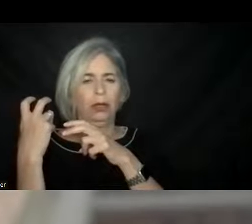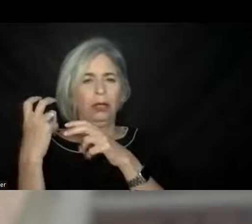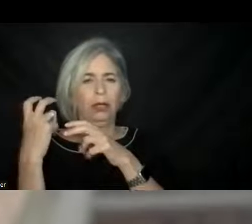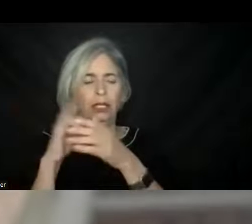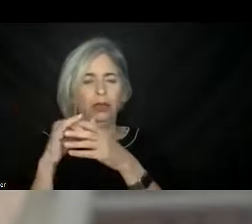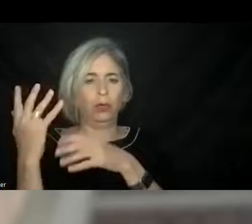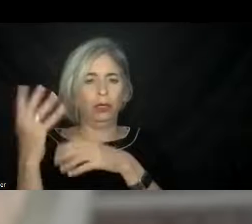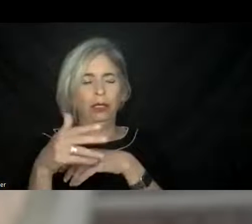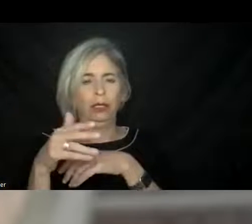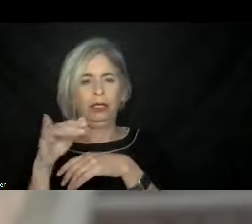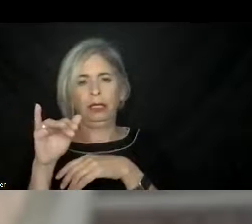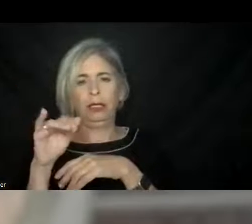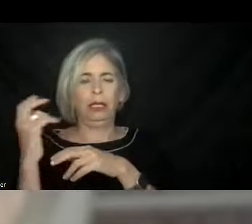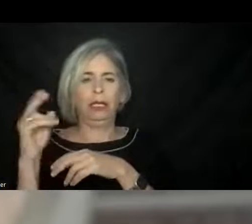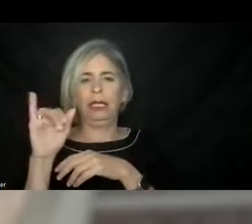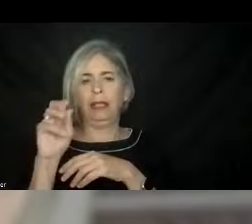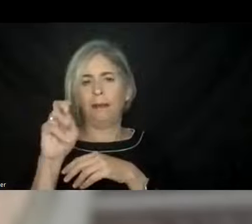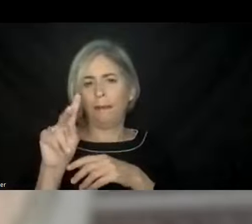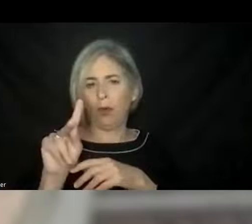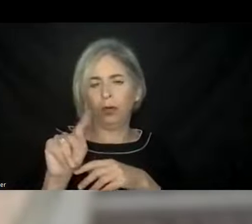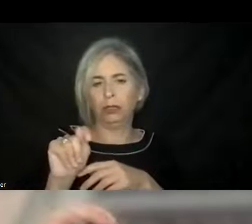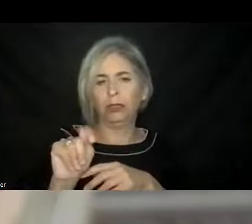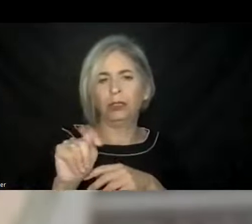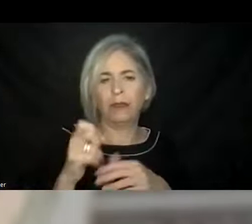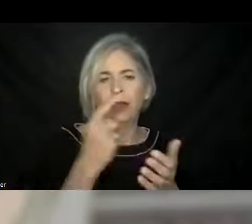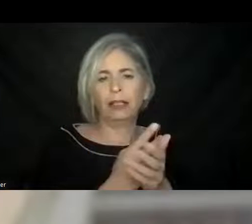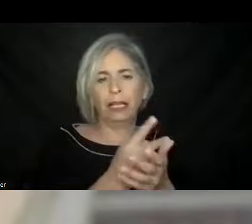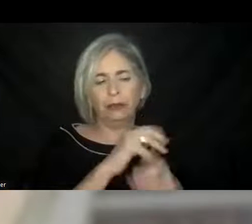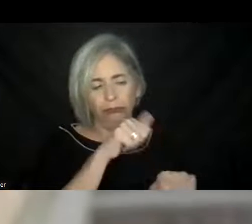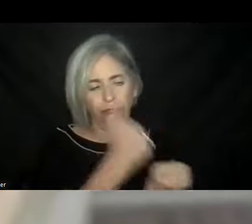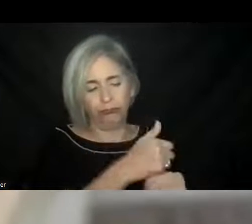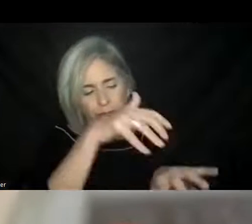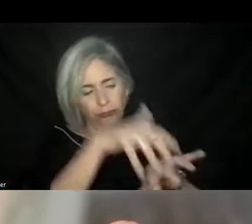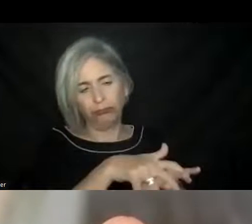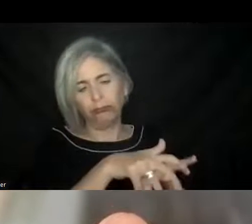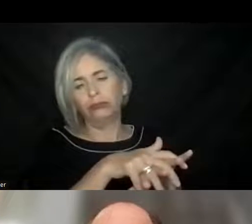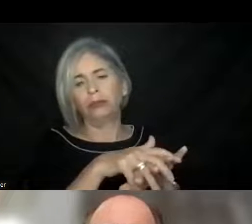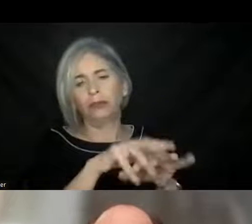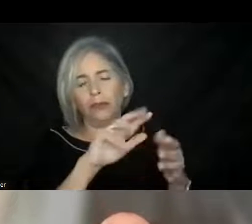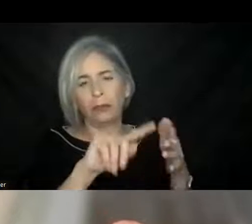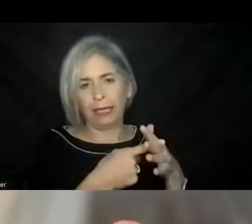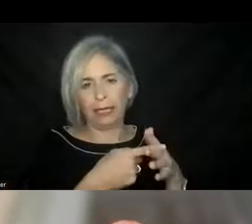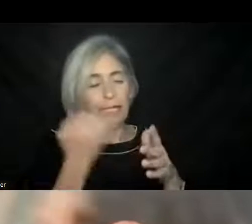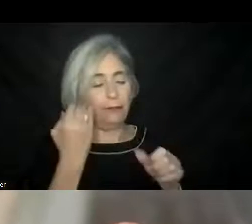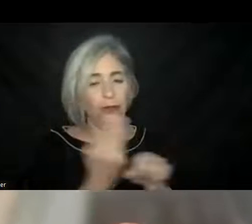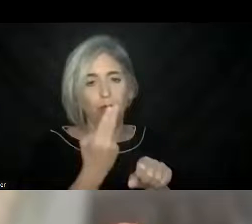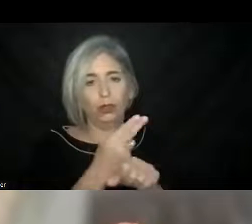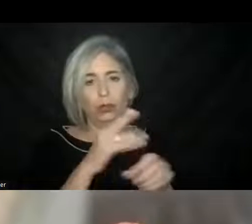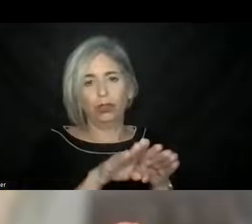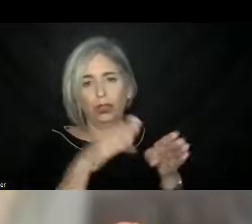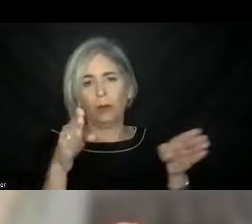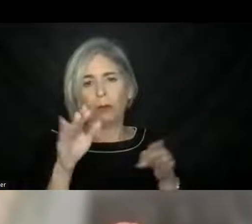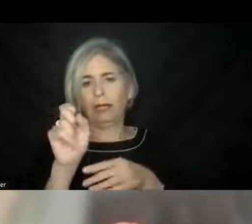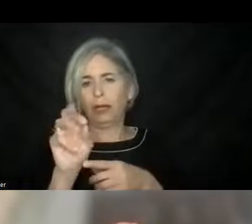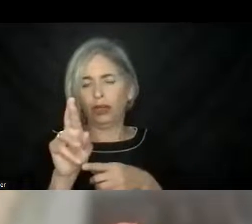imported into the OpenACR editor, there's validation built in. And so of course, if you use the editor